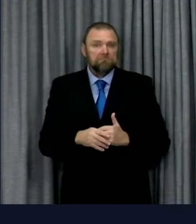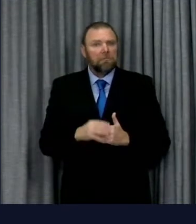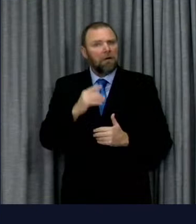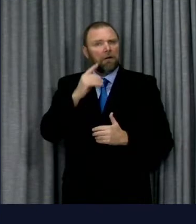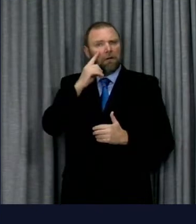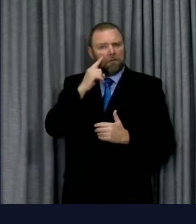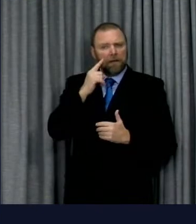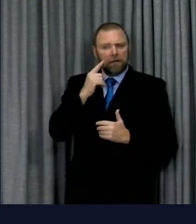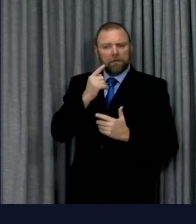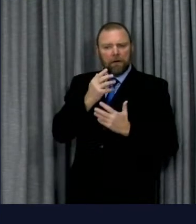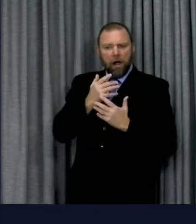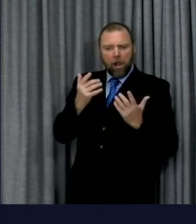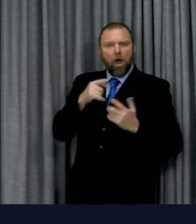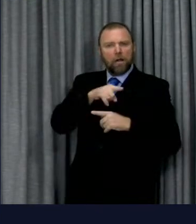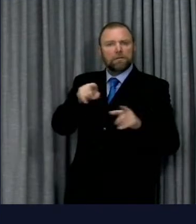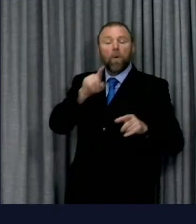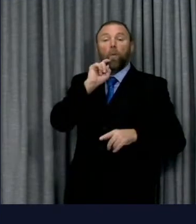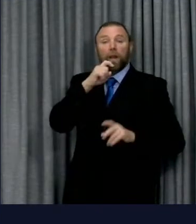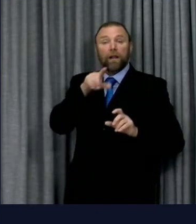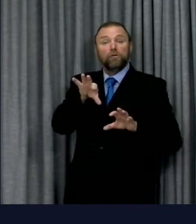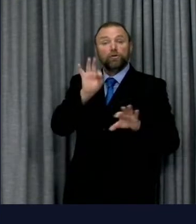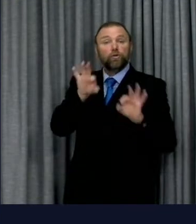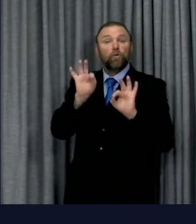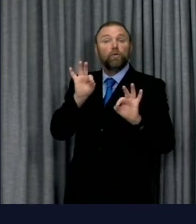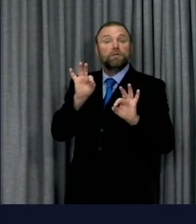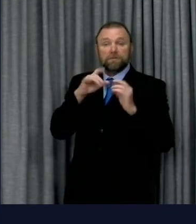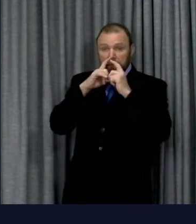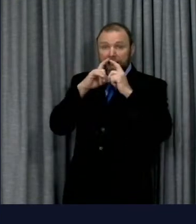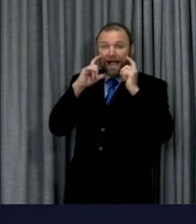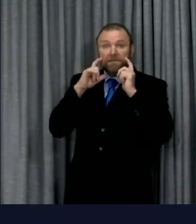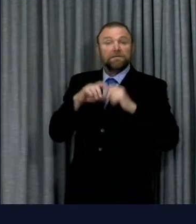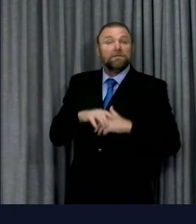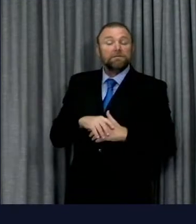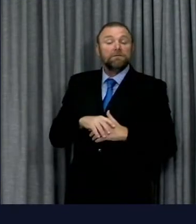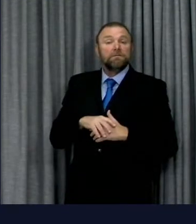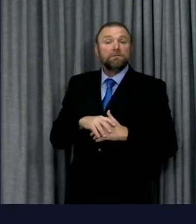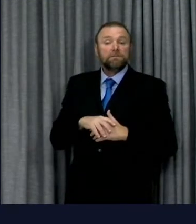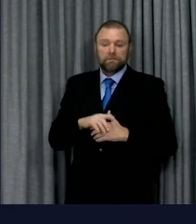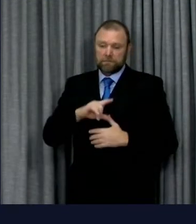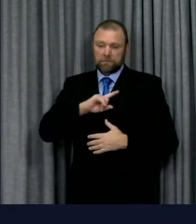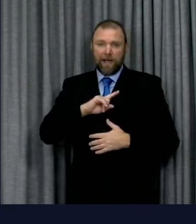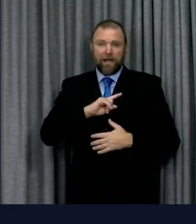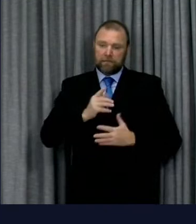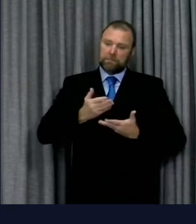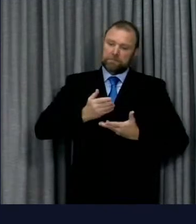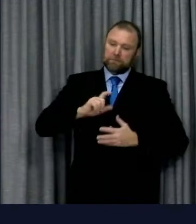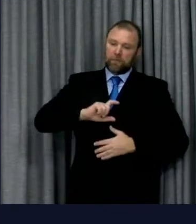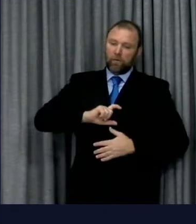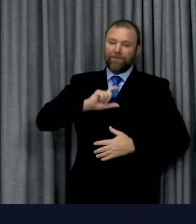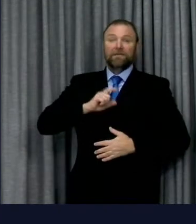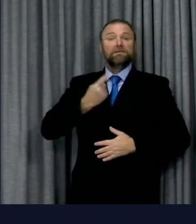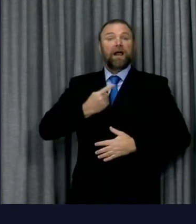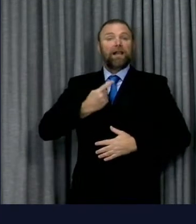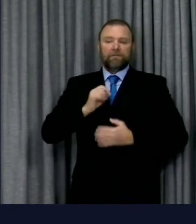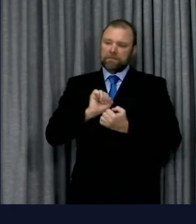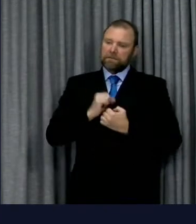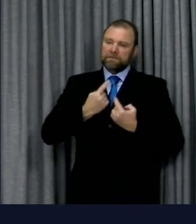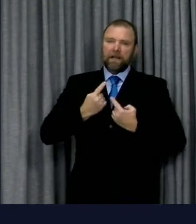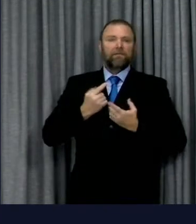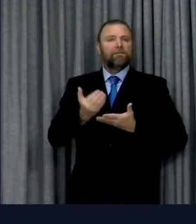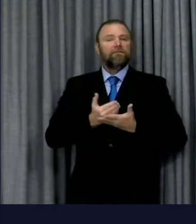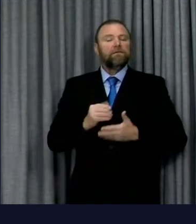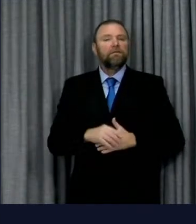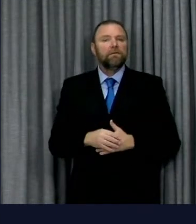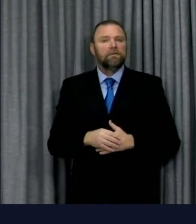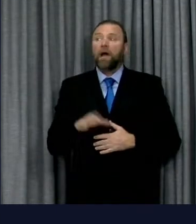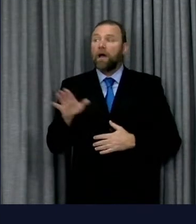will choose to go on wearing masks because it gives them confidence that, that they're keeping themselves safe. And I